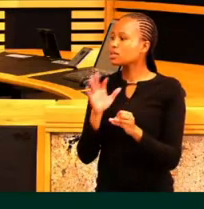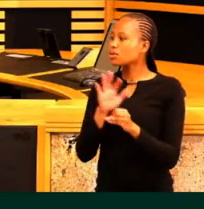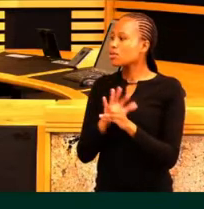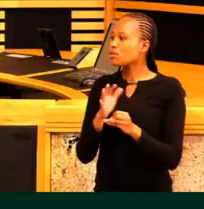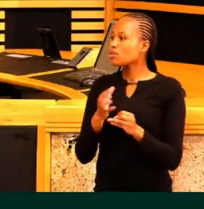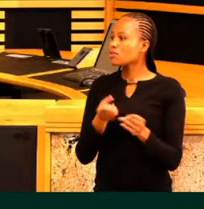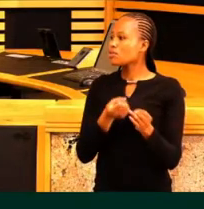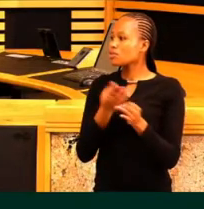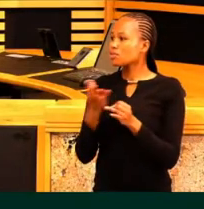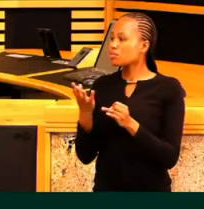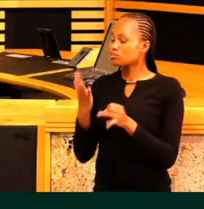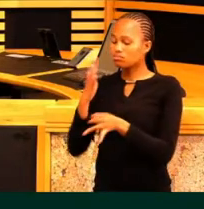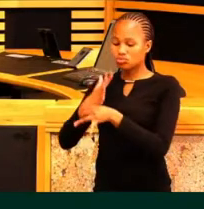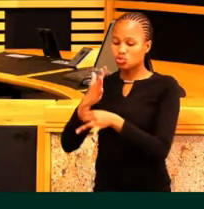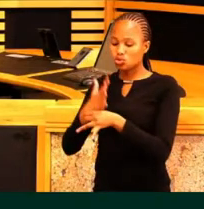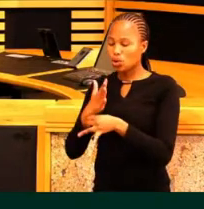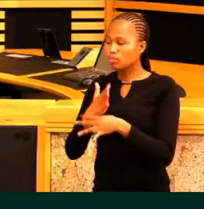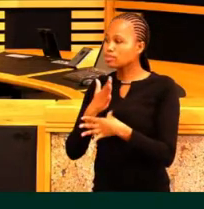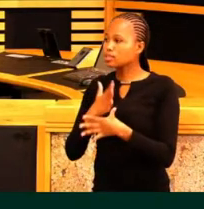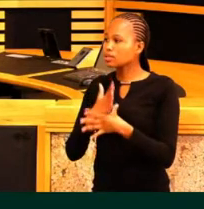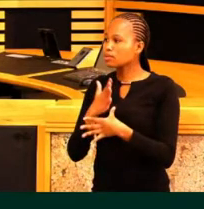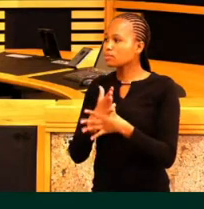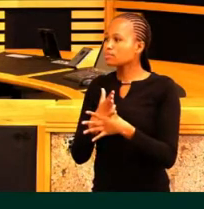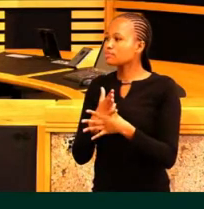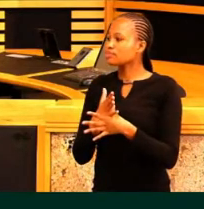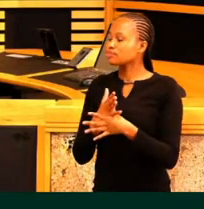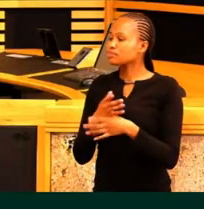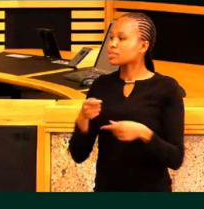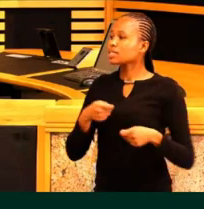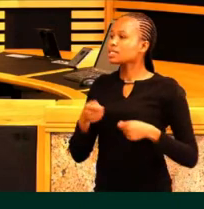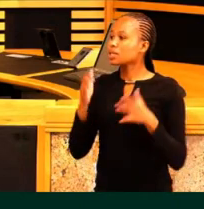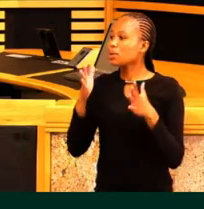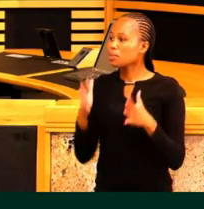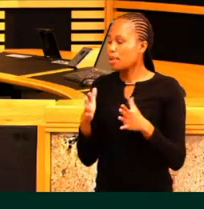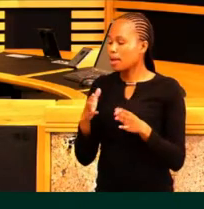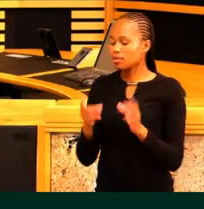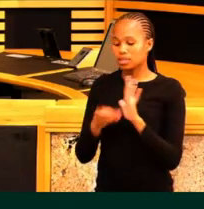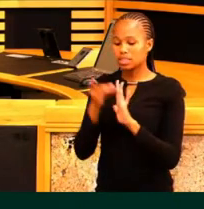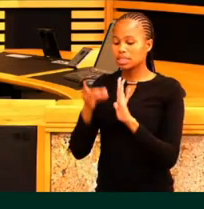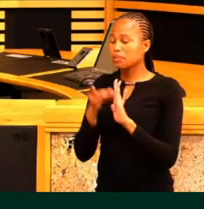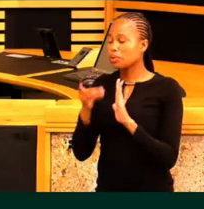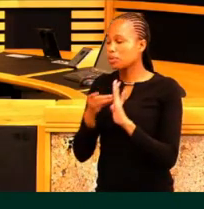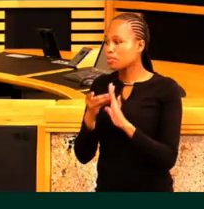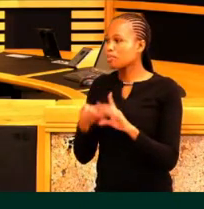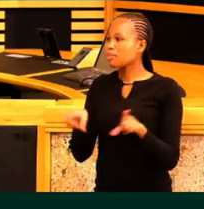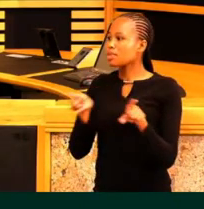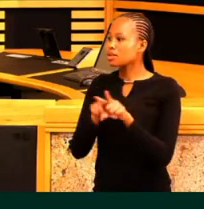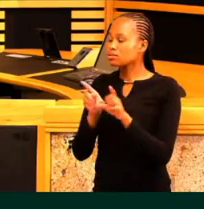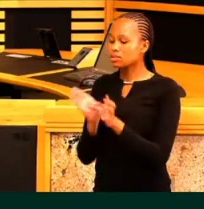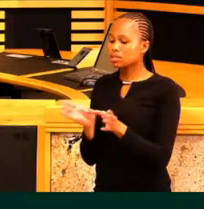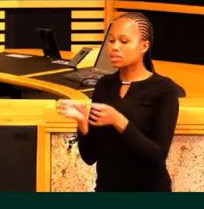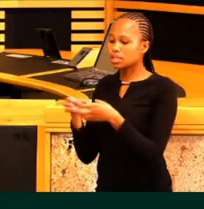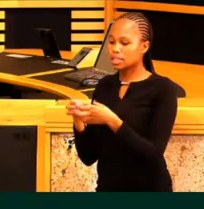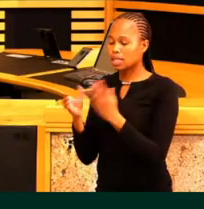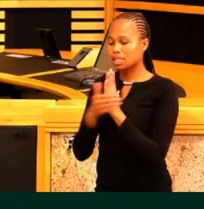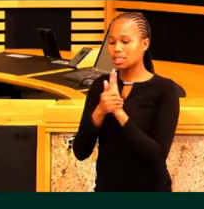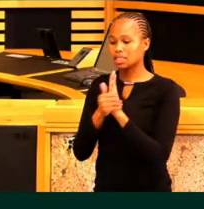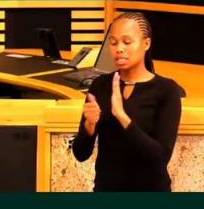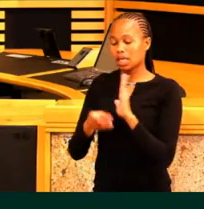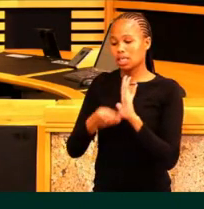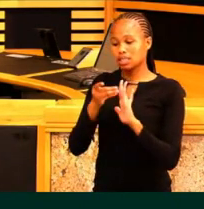of sustainable jobs Enterprise development and Market activation as well as sector-based skills development